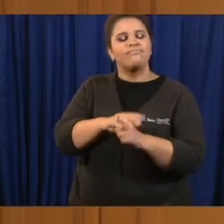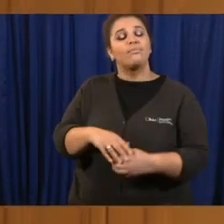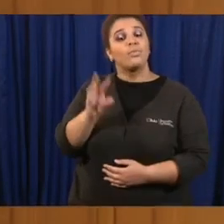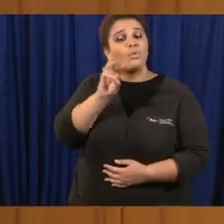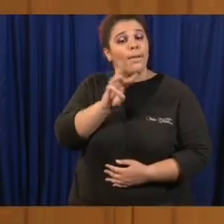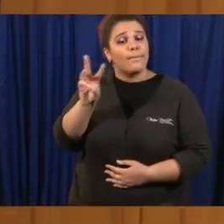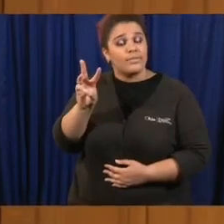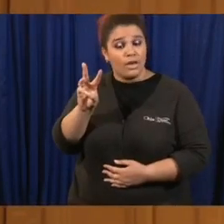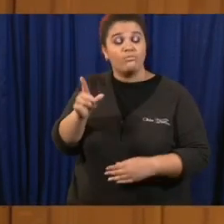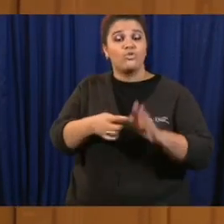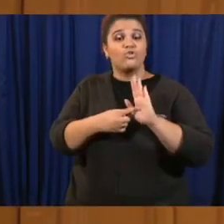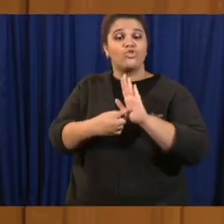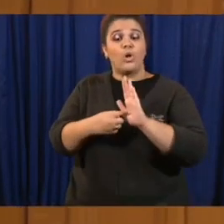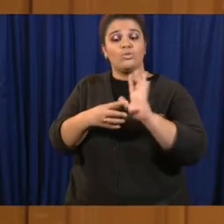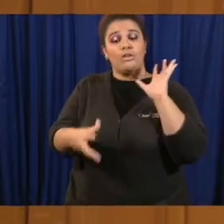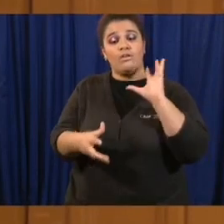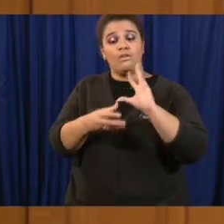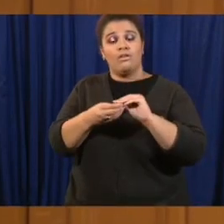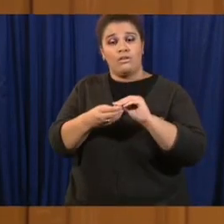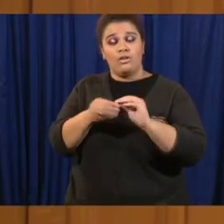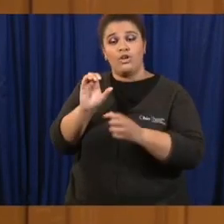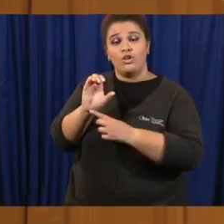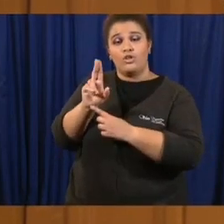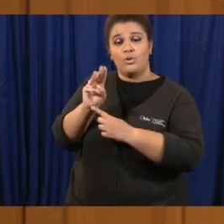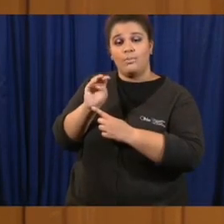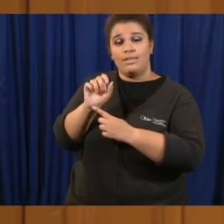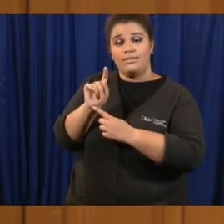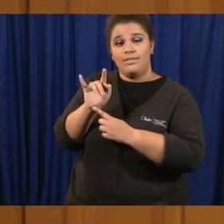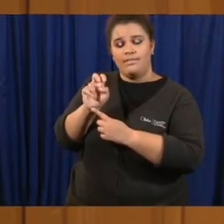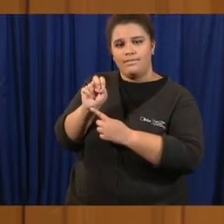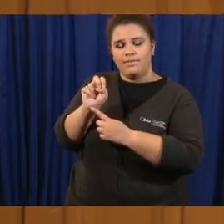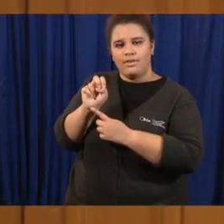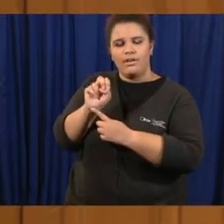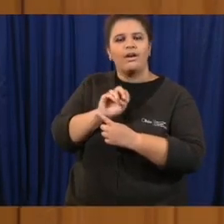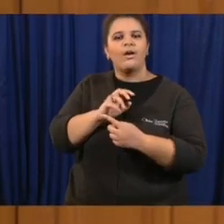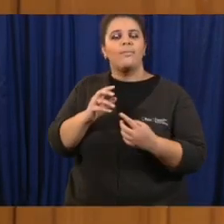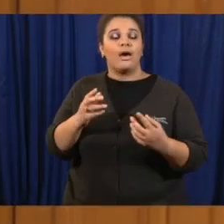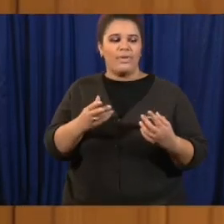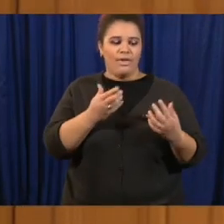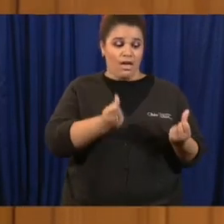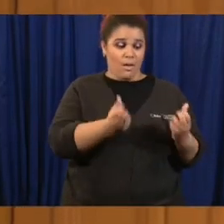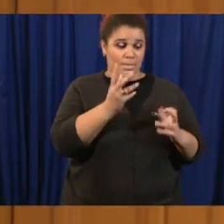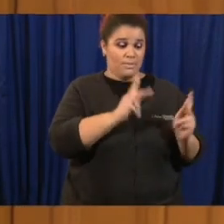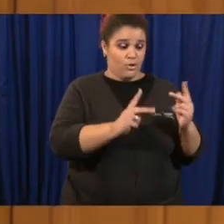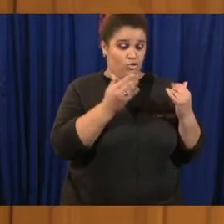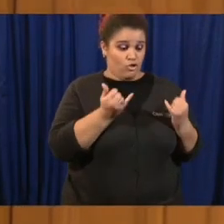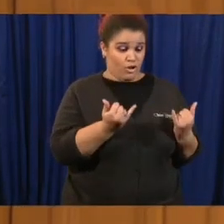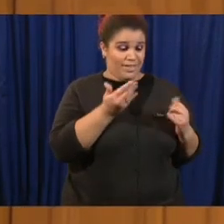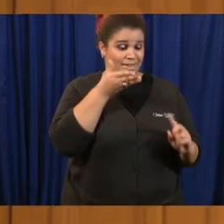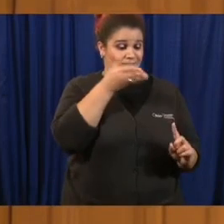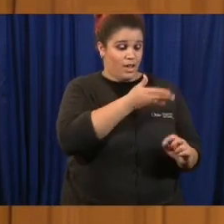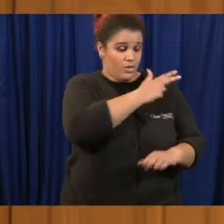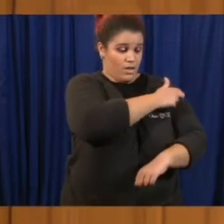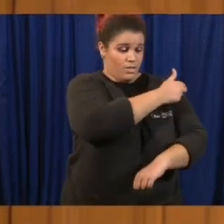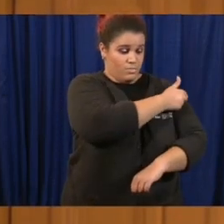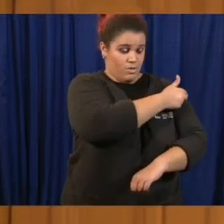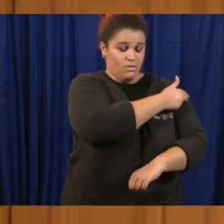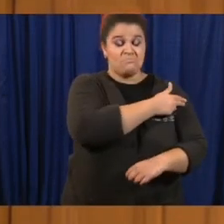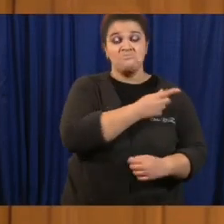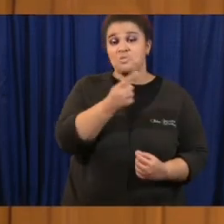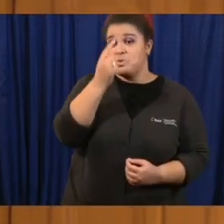Good afternoon, Governor. Laura Bischoff, Dayton Daily News. I guess my question is for Dr. Acton. Can you tell us how